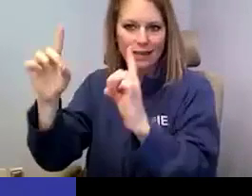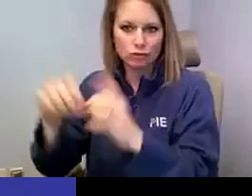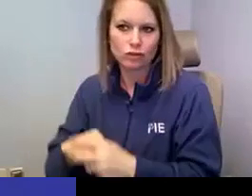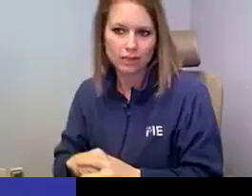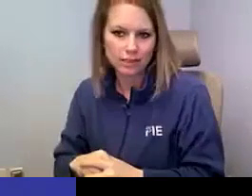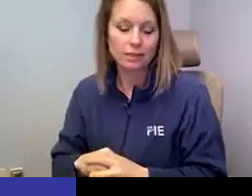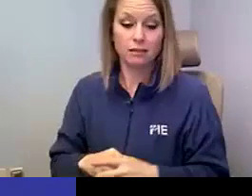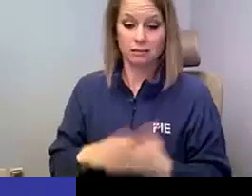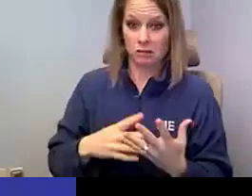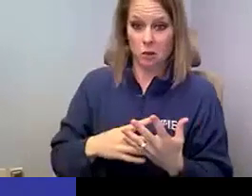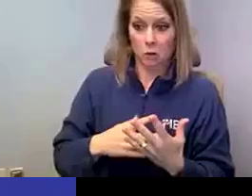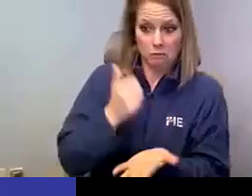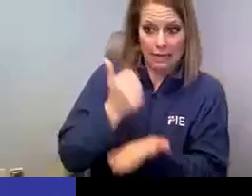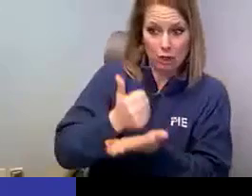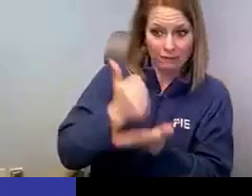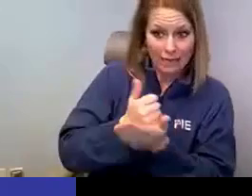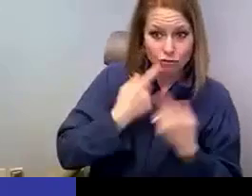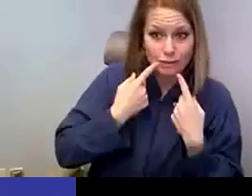successful or not,